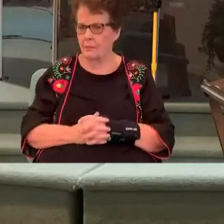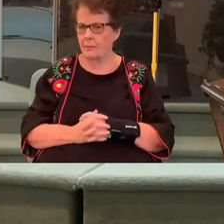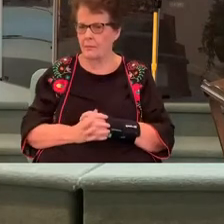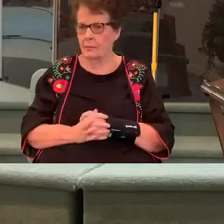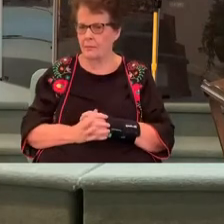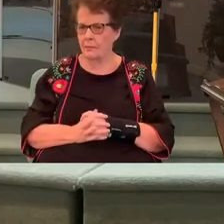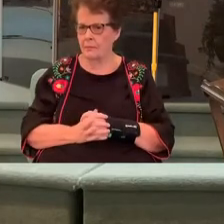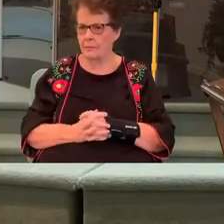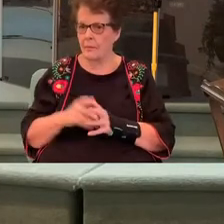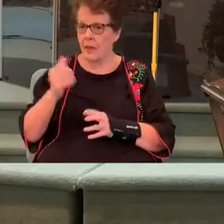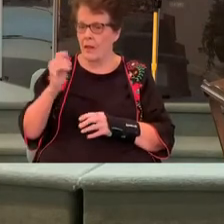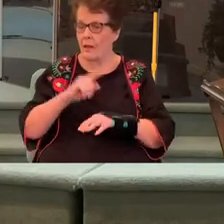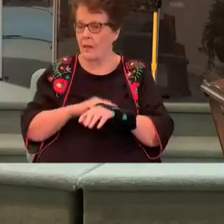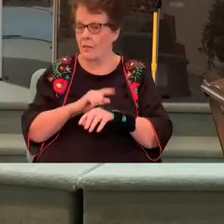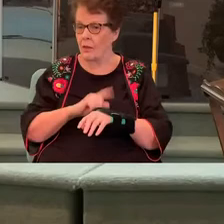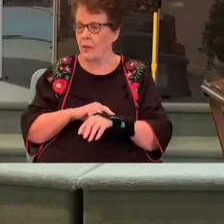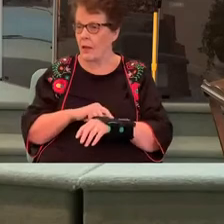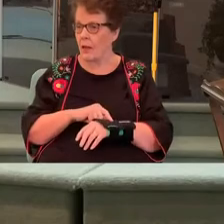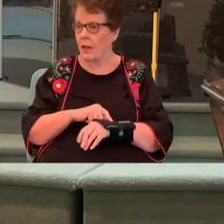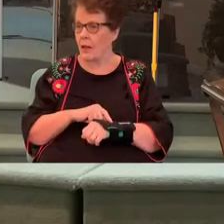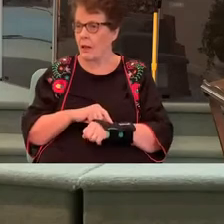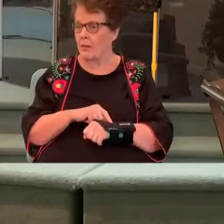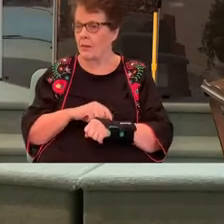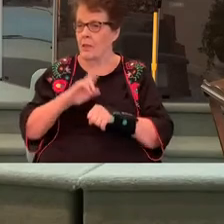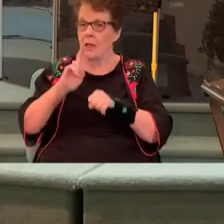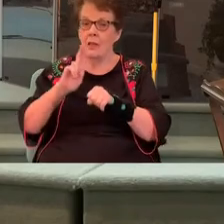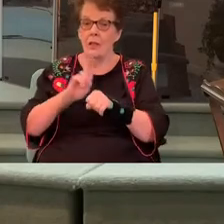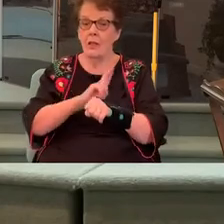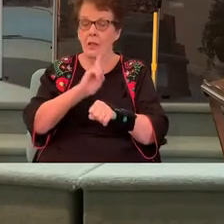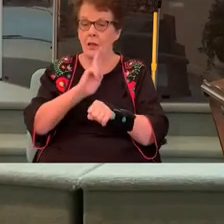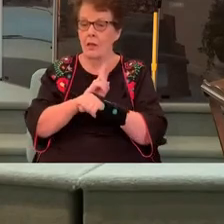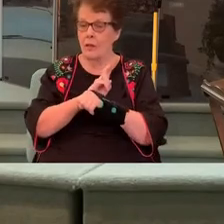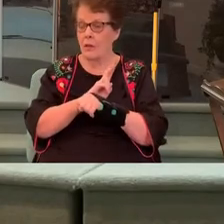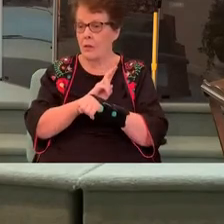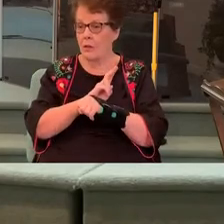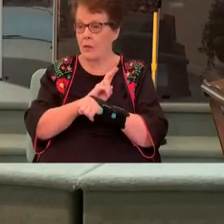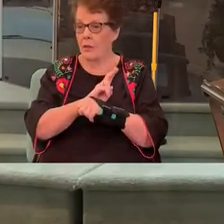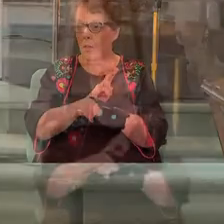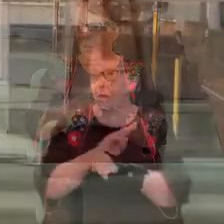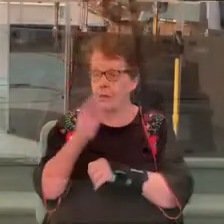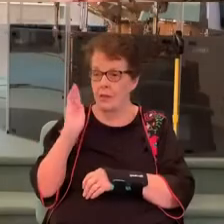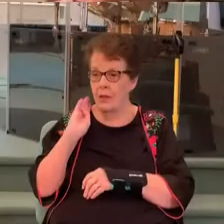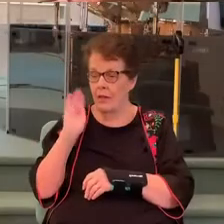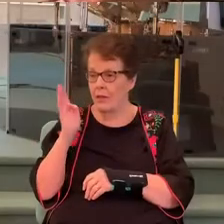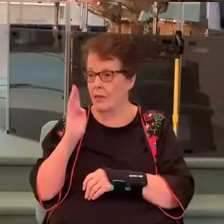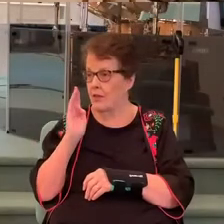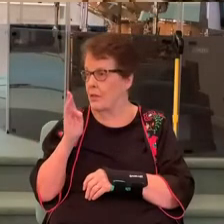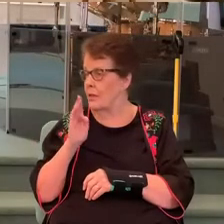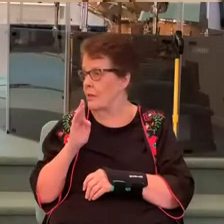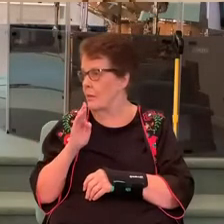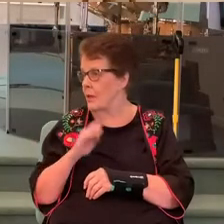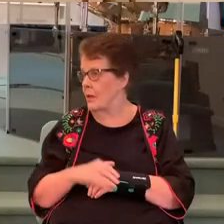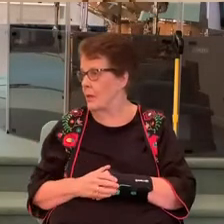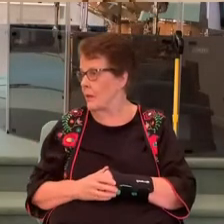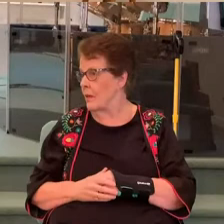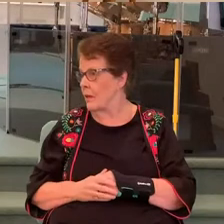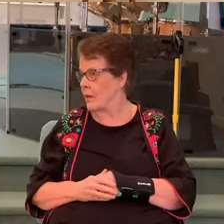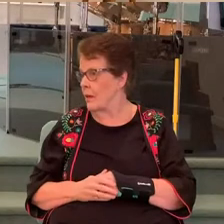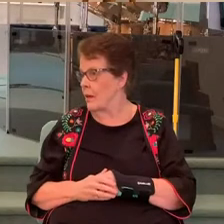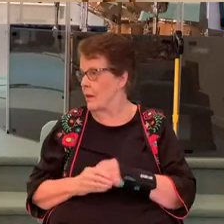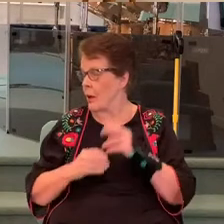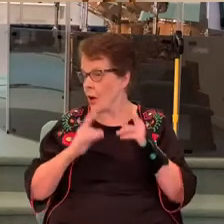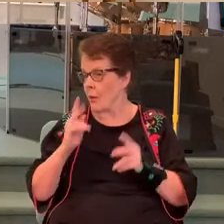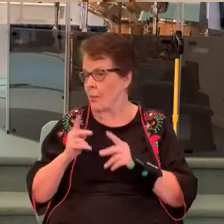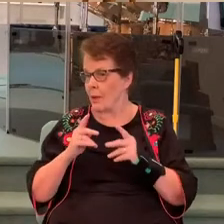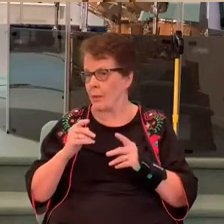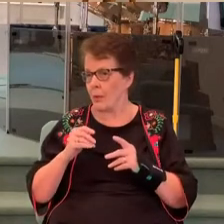There are very few times that the application for a sermon is just ready. But this morning, there are needs in this room. There are people that are hurting. There are